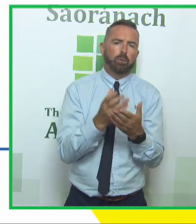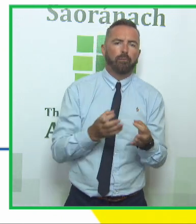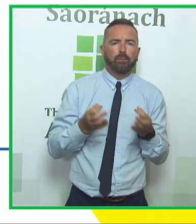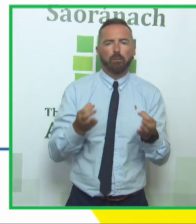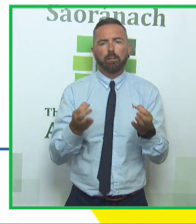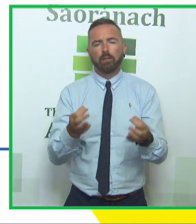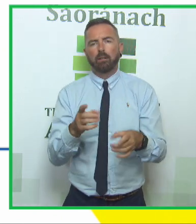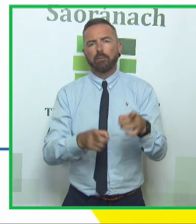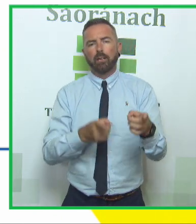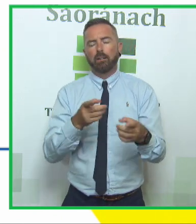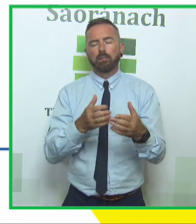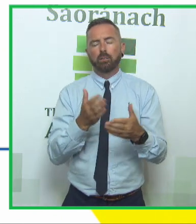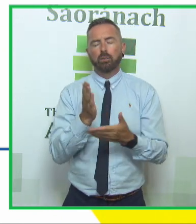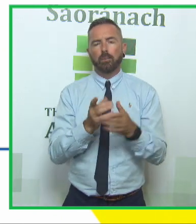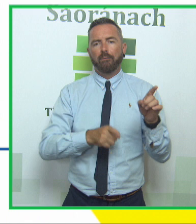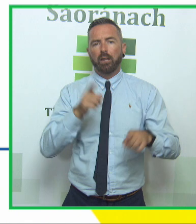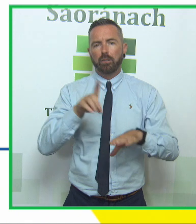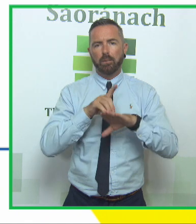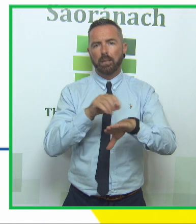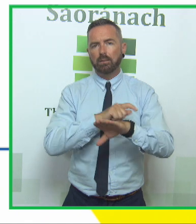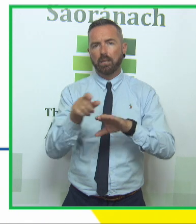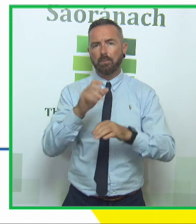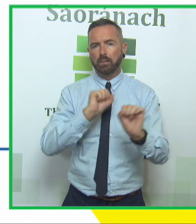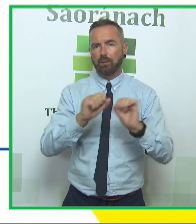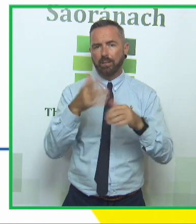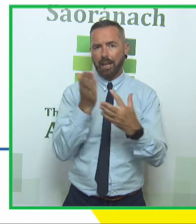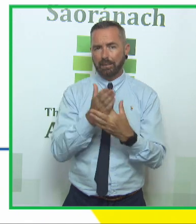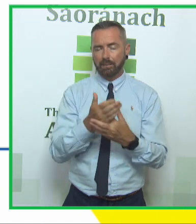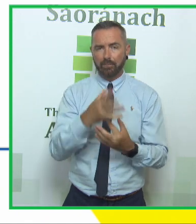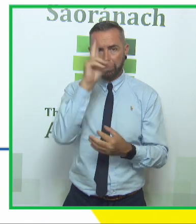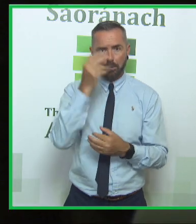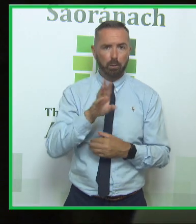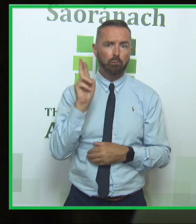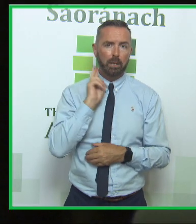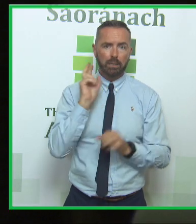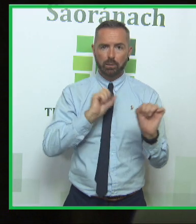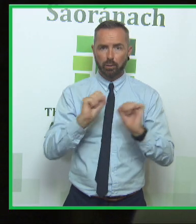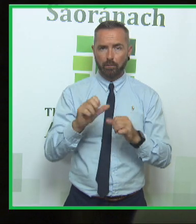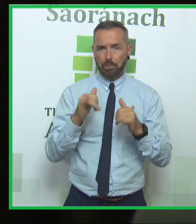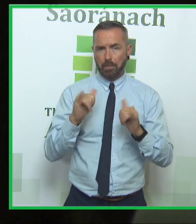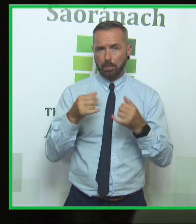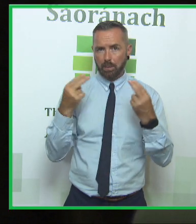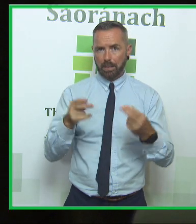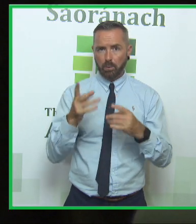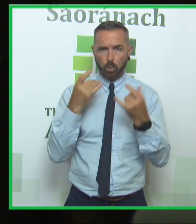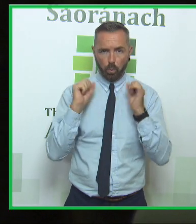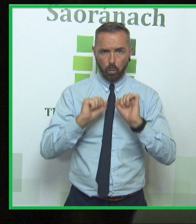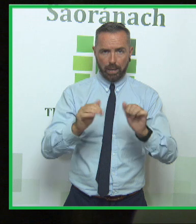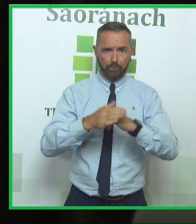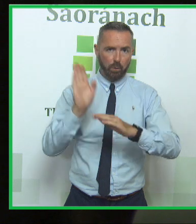service that's being accessed. So for example, if you wanted to access a residential service, you may need to wait for a bed to become